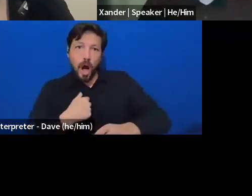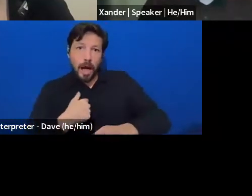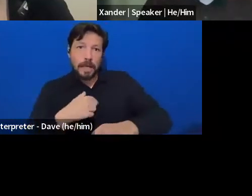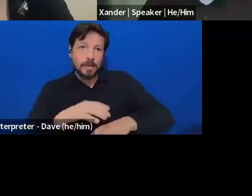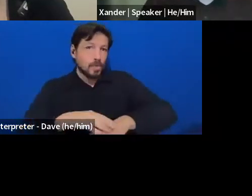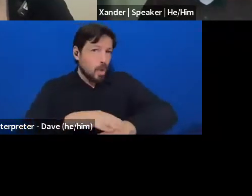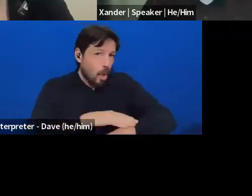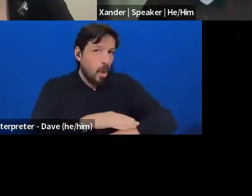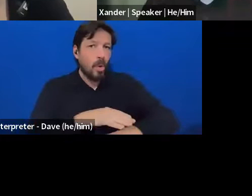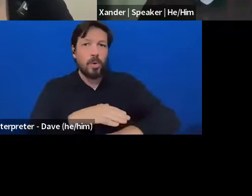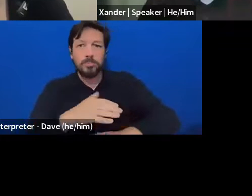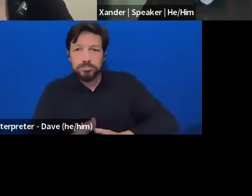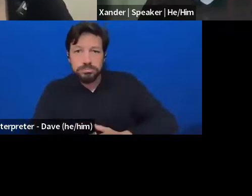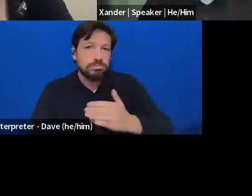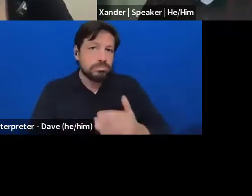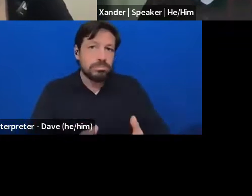And